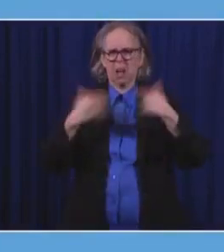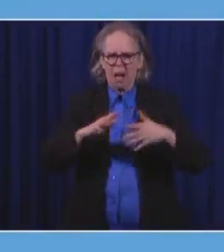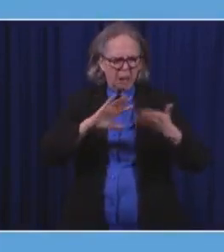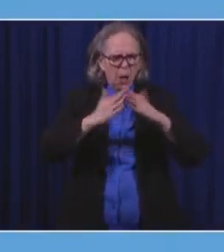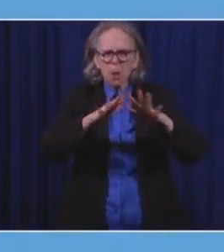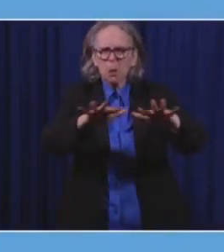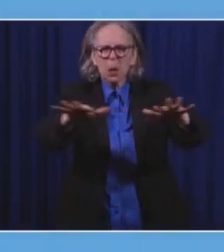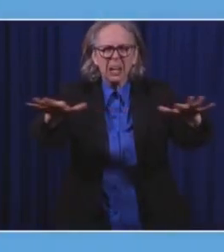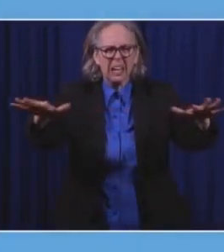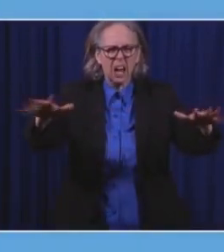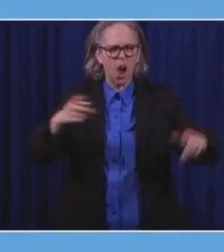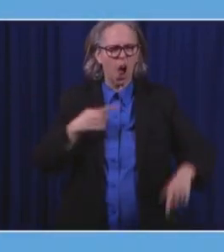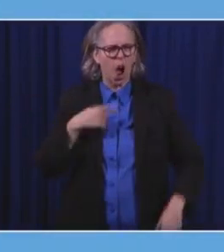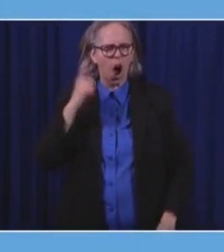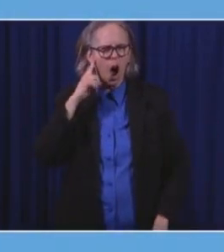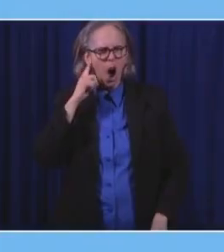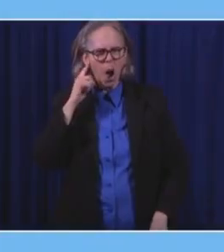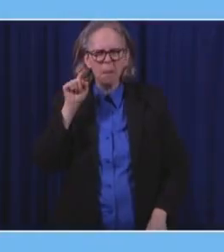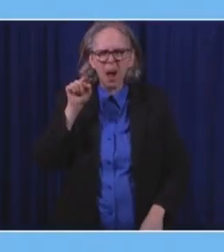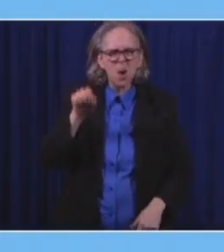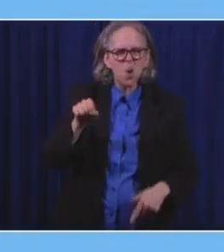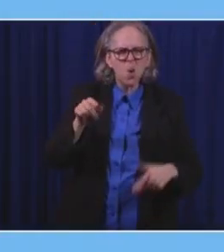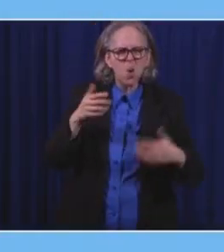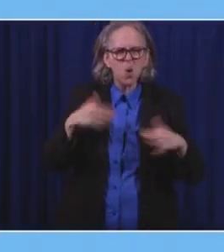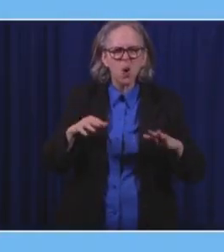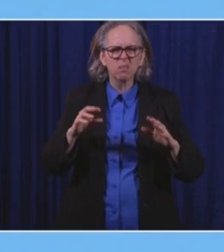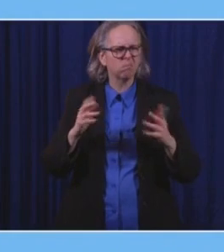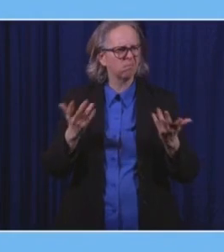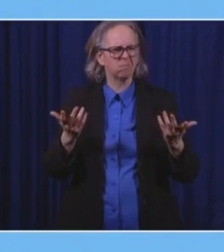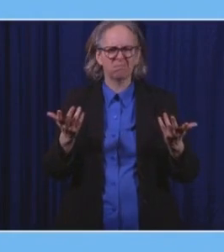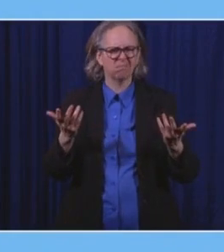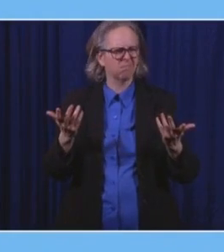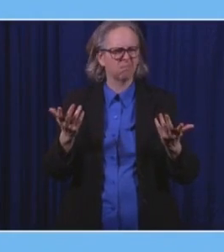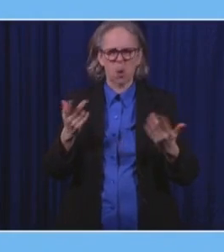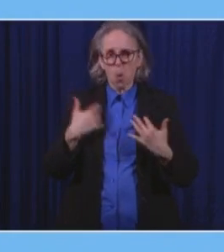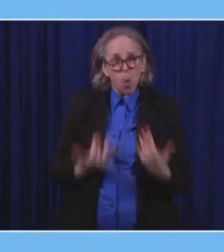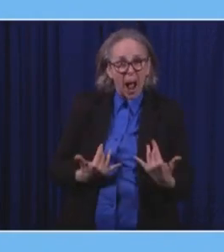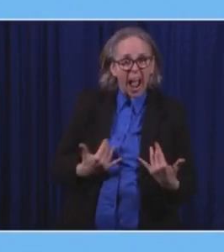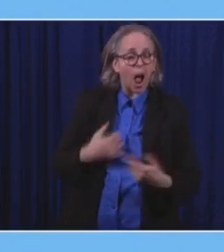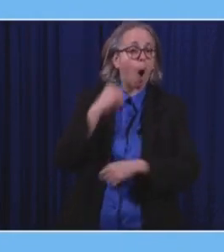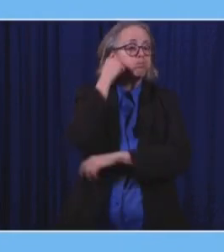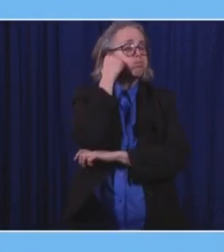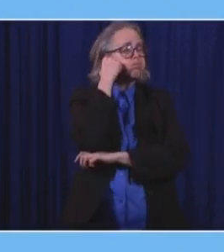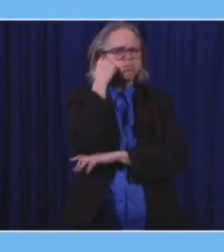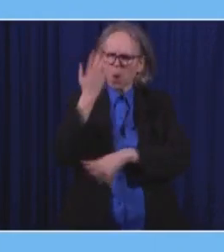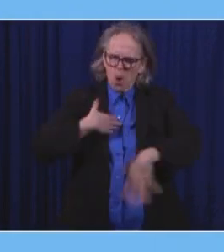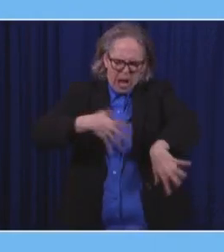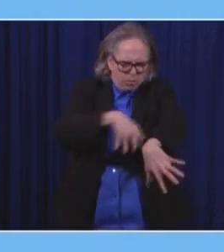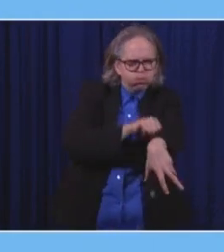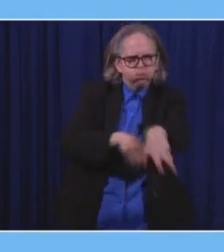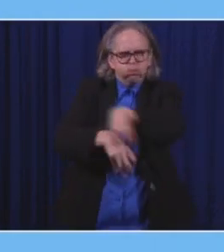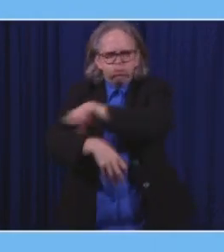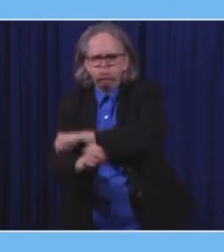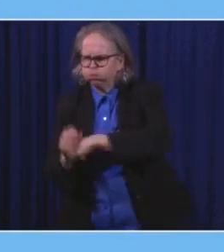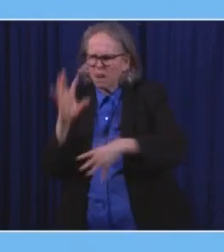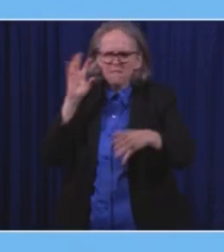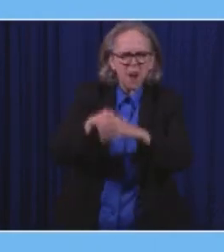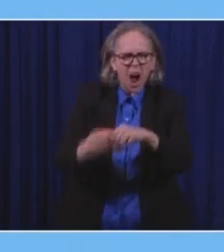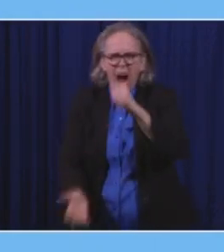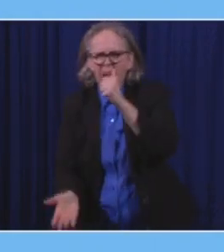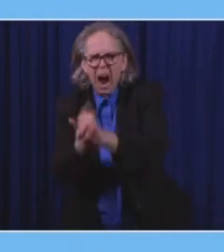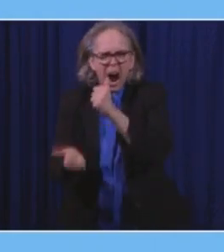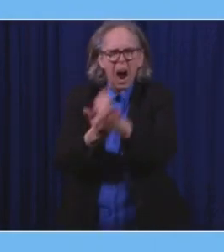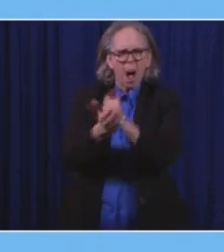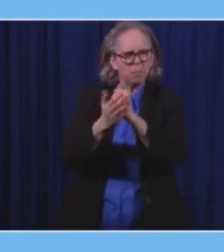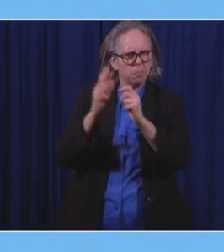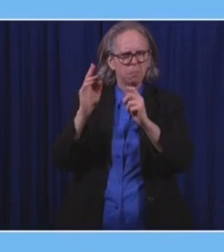this, without hesitation, I need to be on this. I need to know I'm offering help and assistance to my neighbors, my